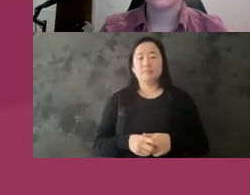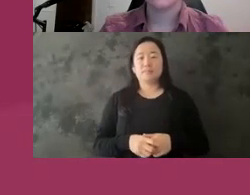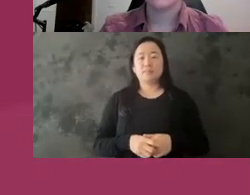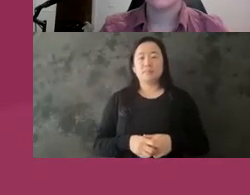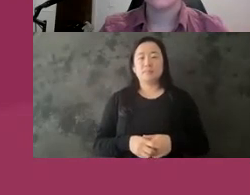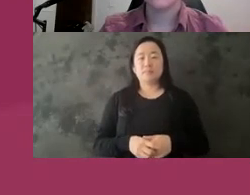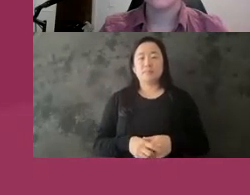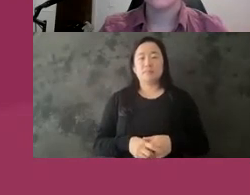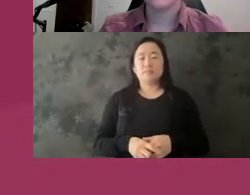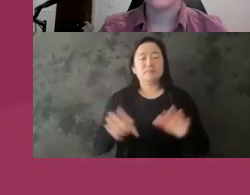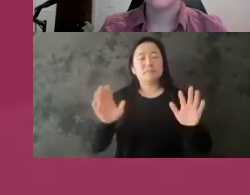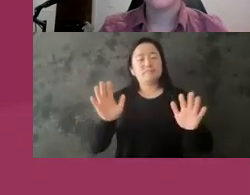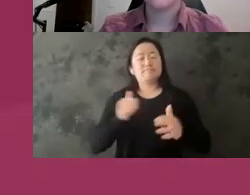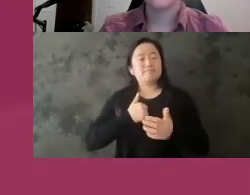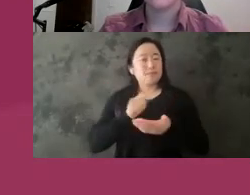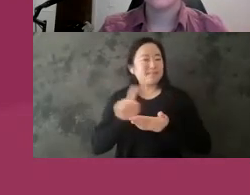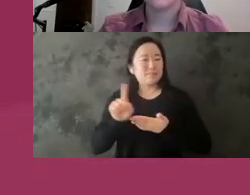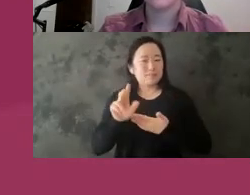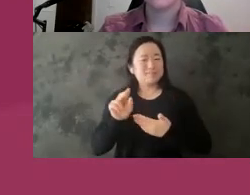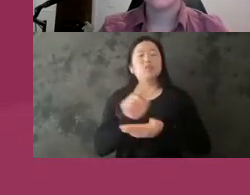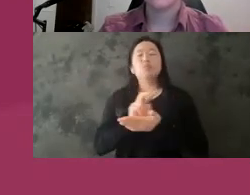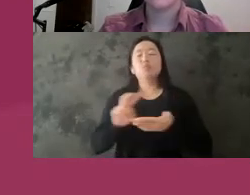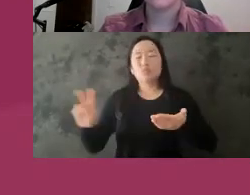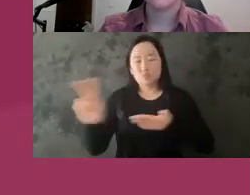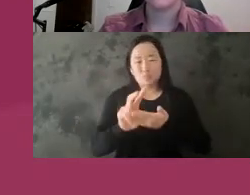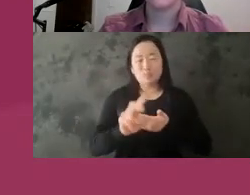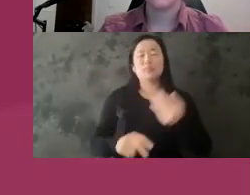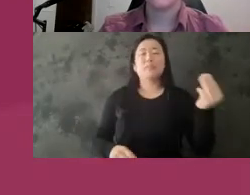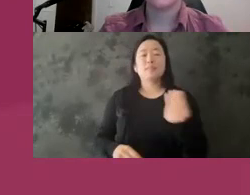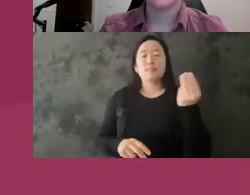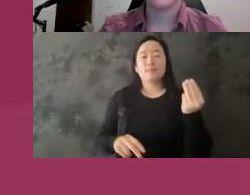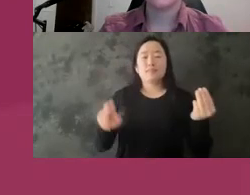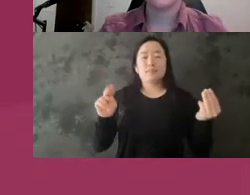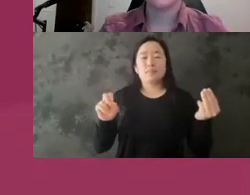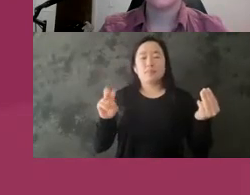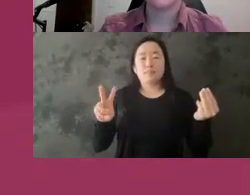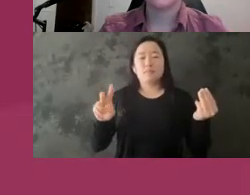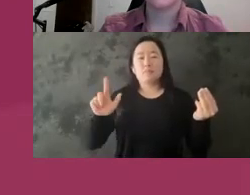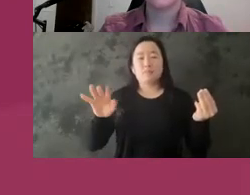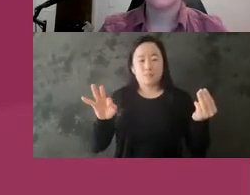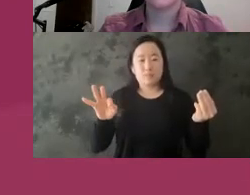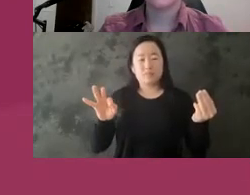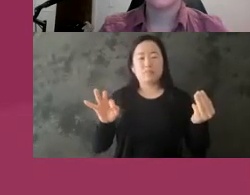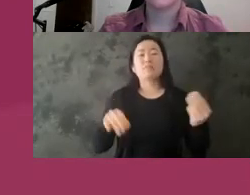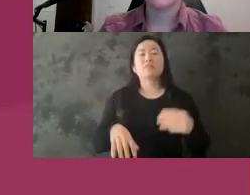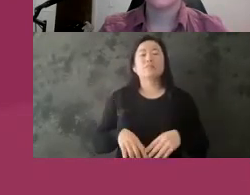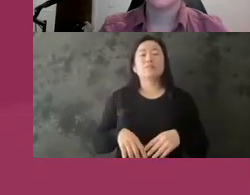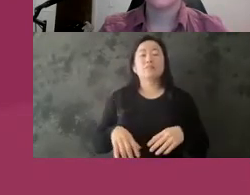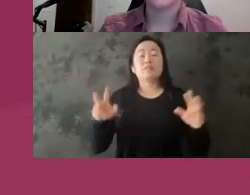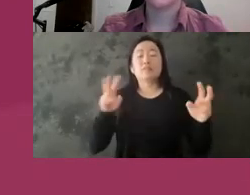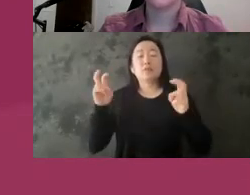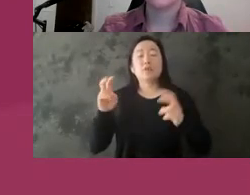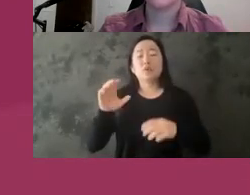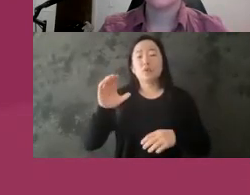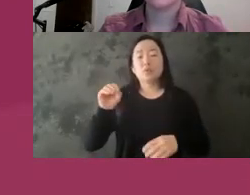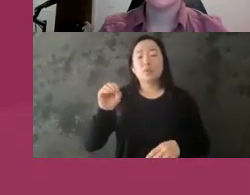And sorry, 2 weeks from now. It's Monday, November 29th. It's on coercive control. So I'm going